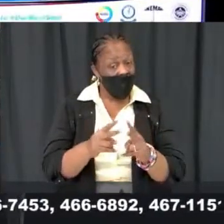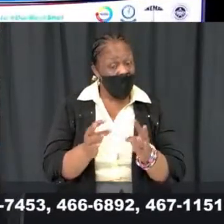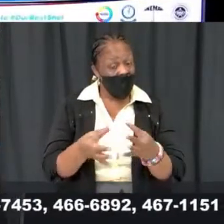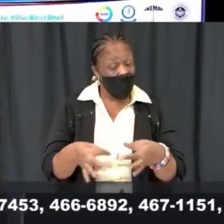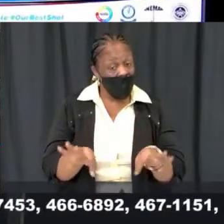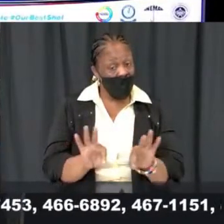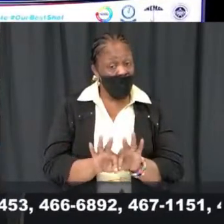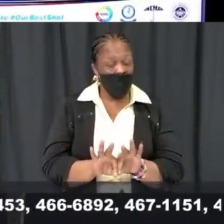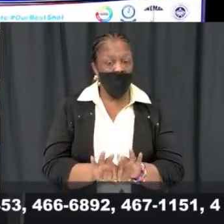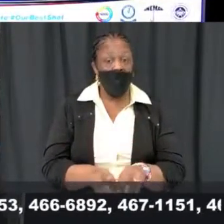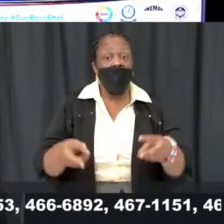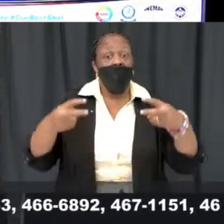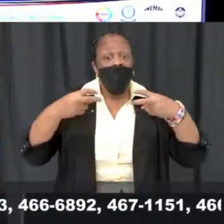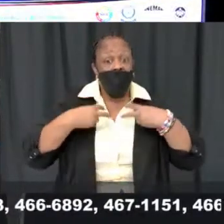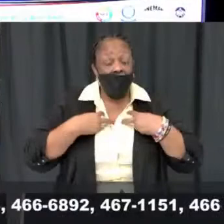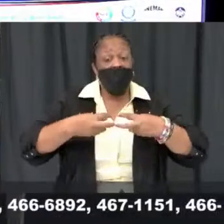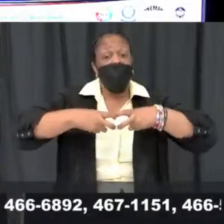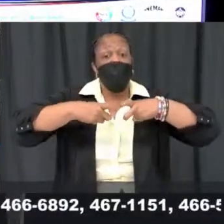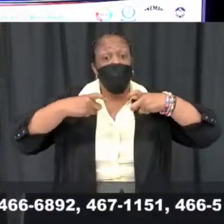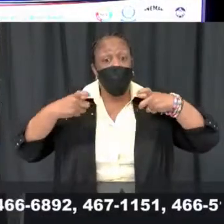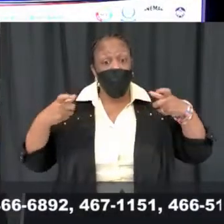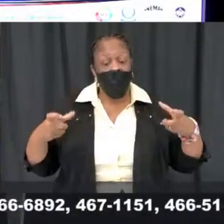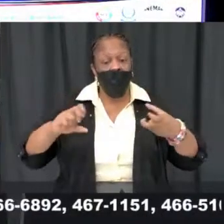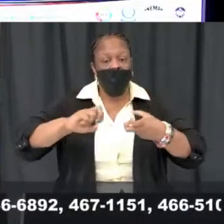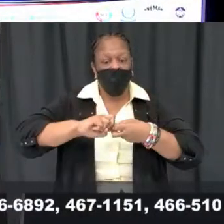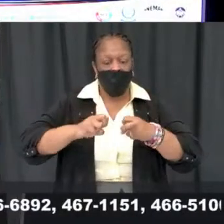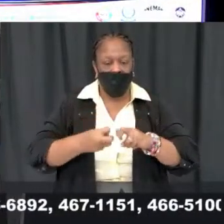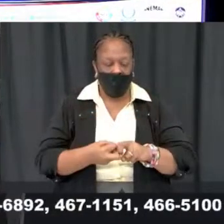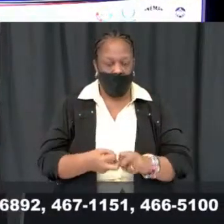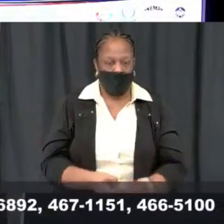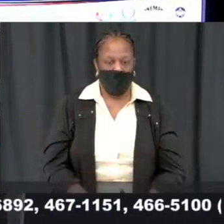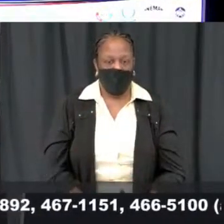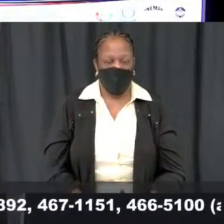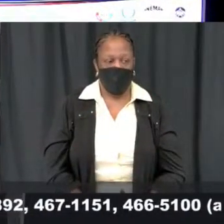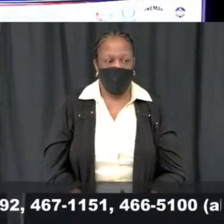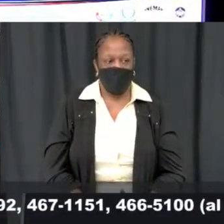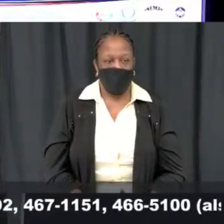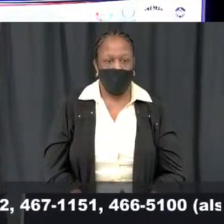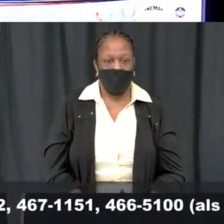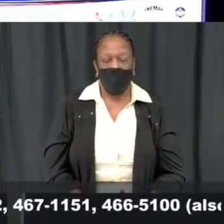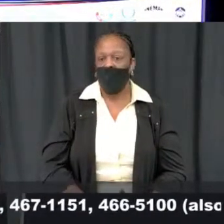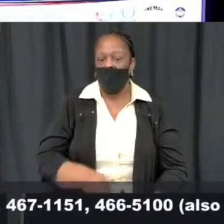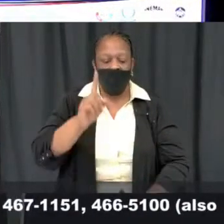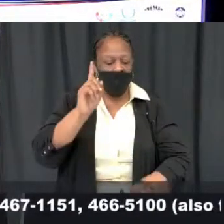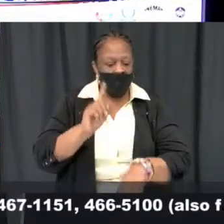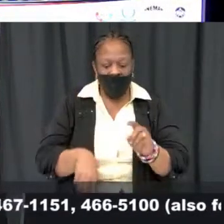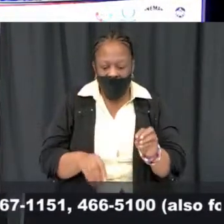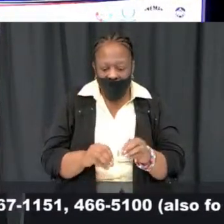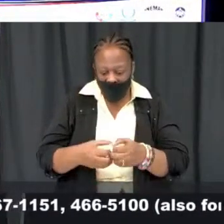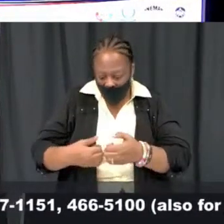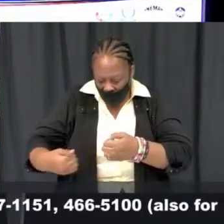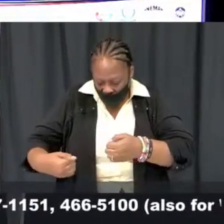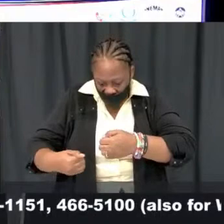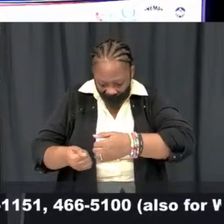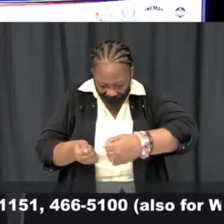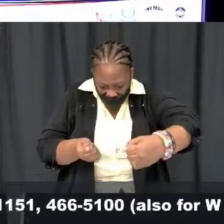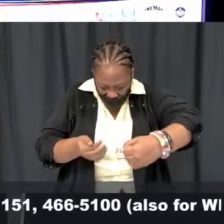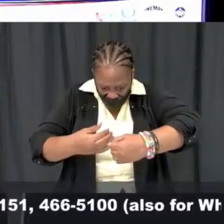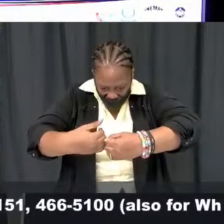We are in a crisis. The crisis as it is right now cannot be segmented.